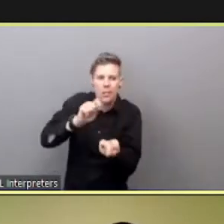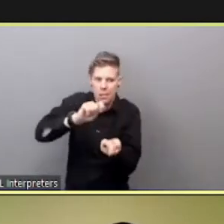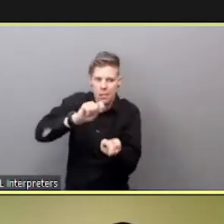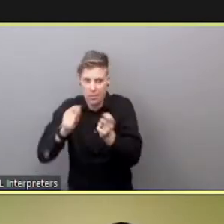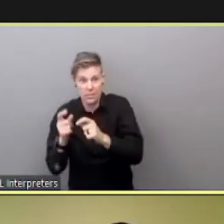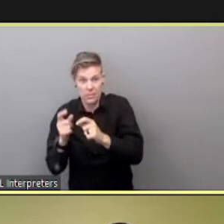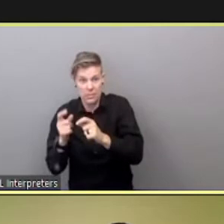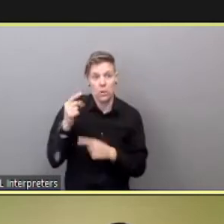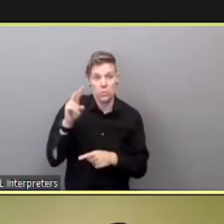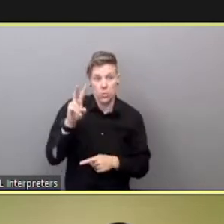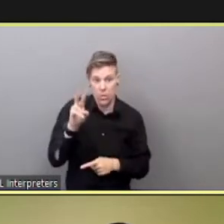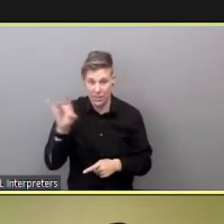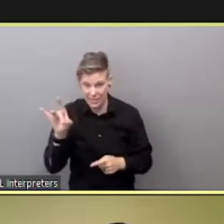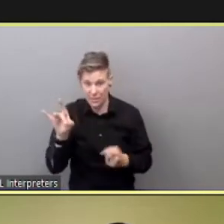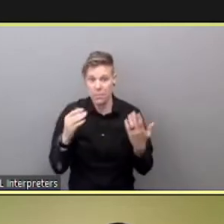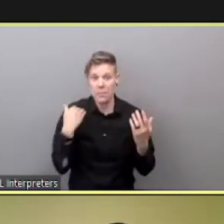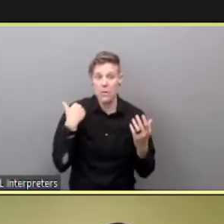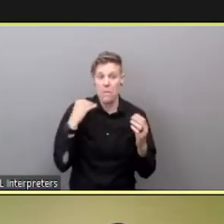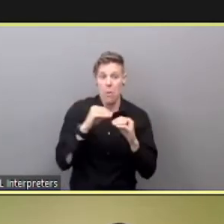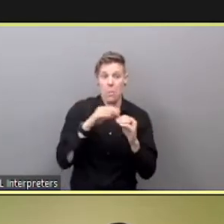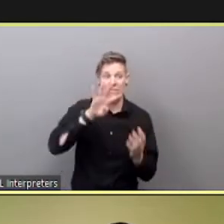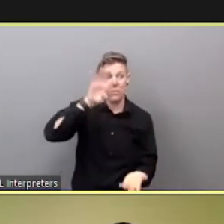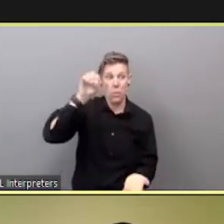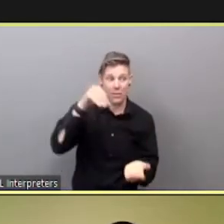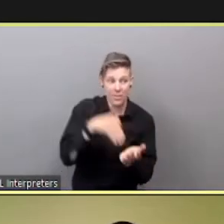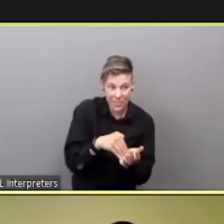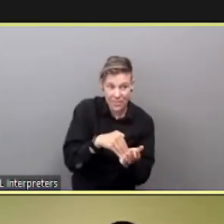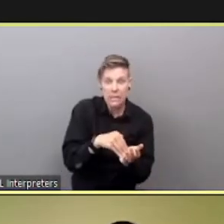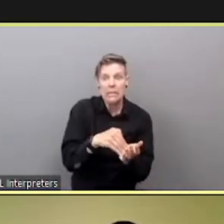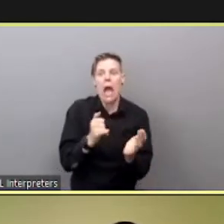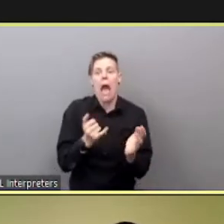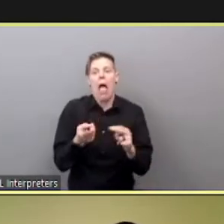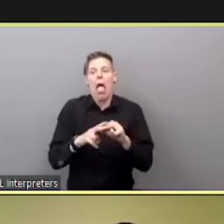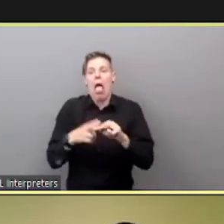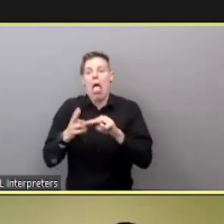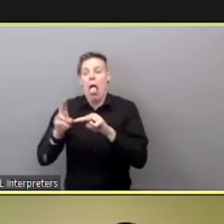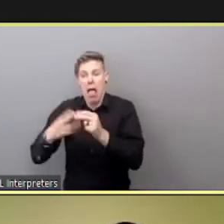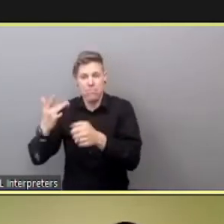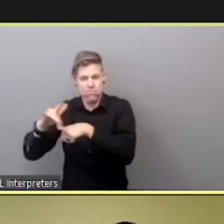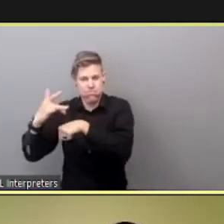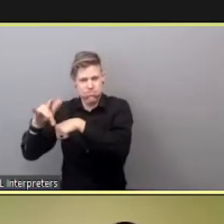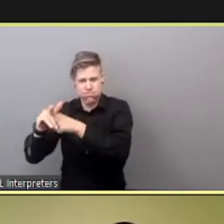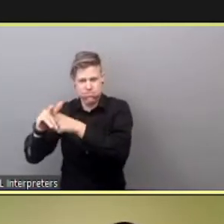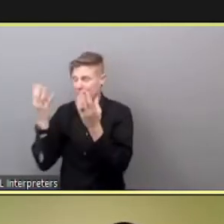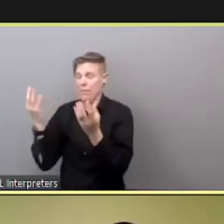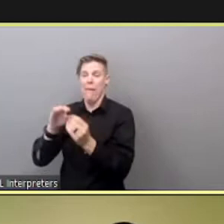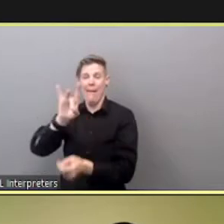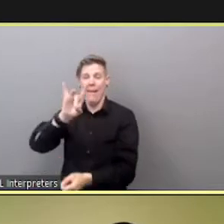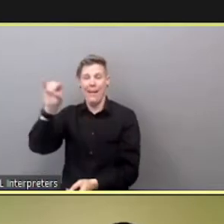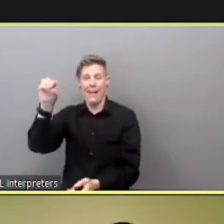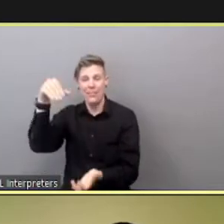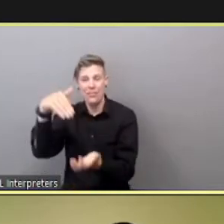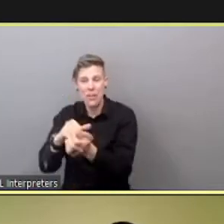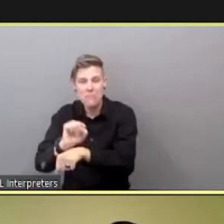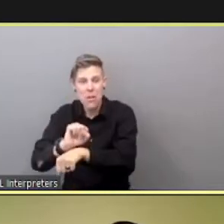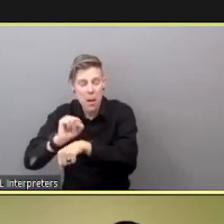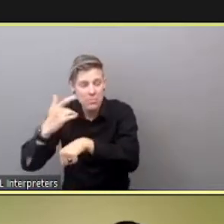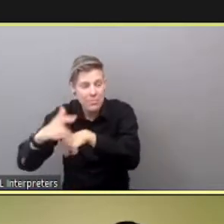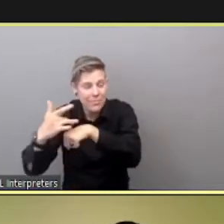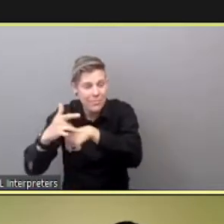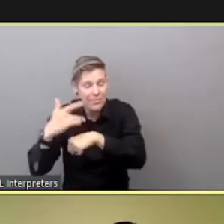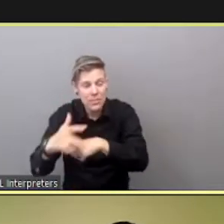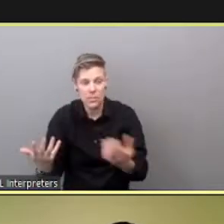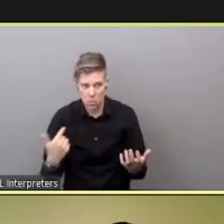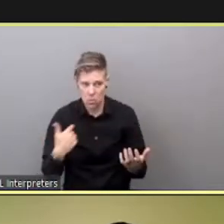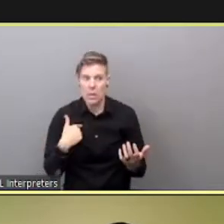jobs. And it's important to note that in just the past year as well, New Mexico has seen job growth, over 30,000 new jobs